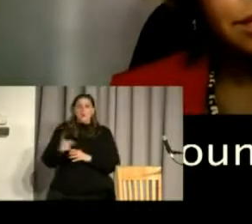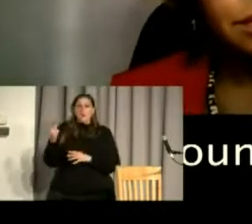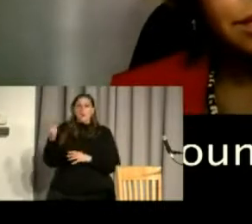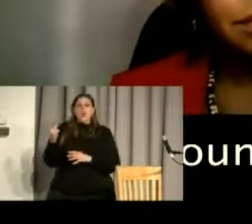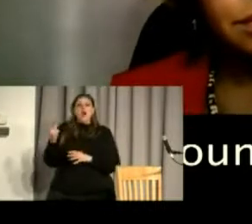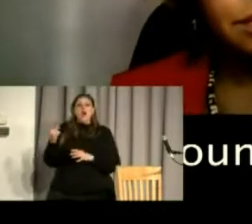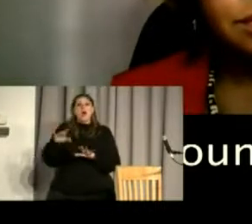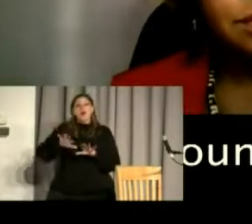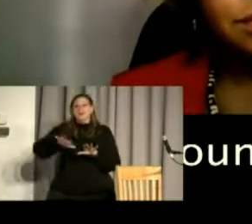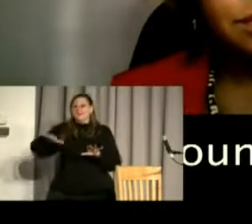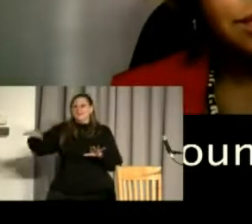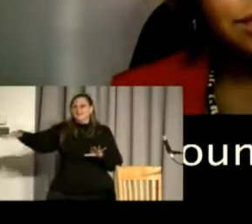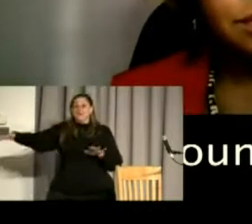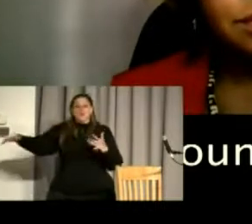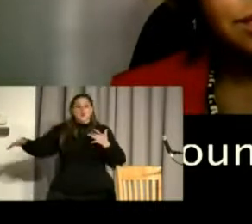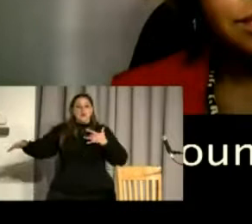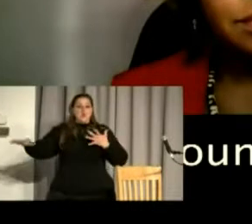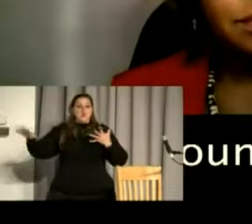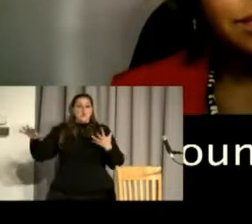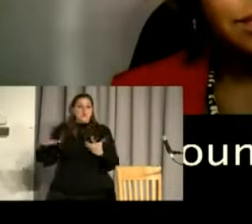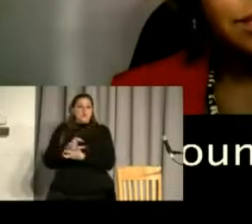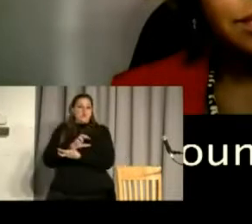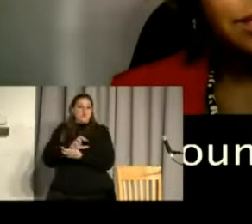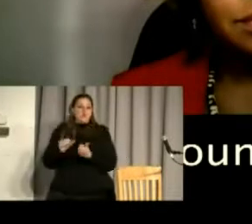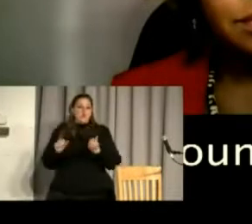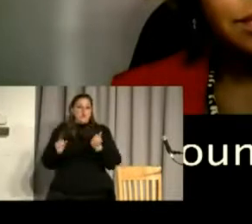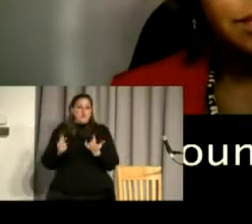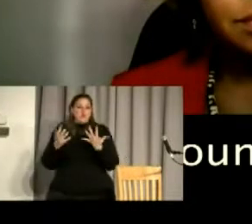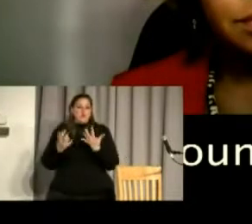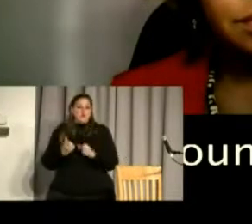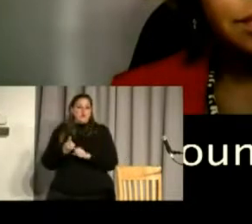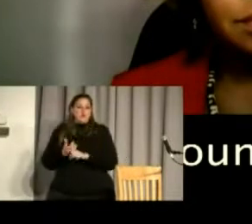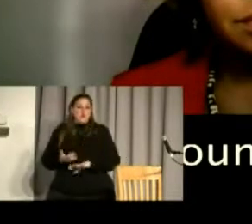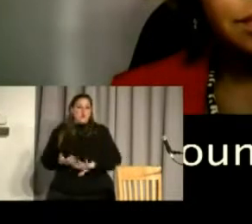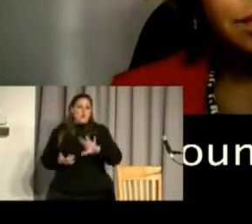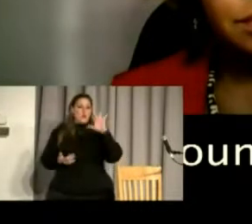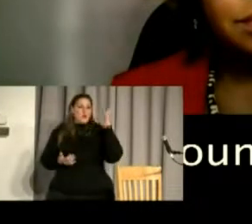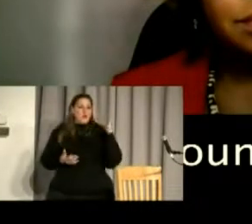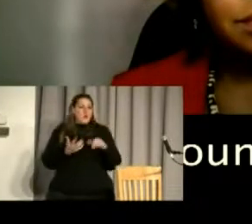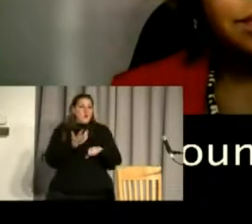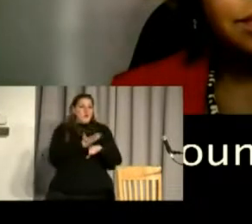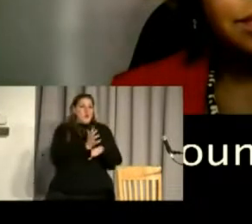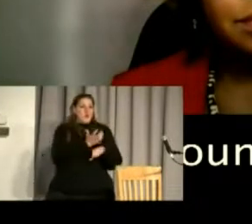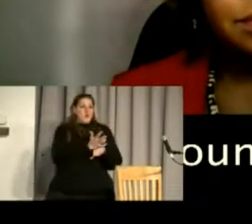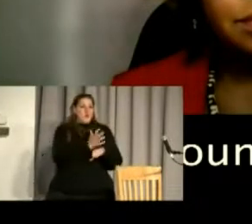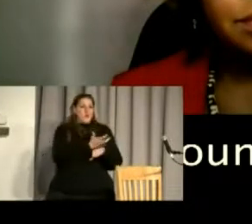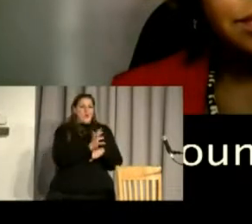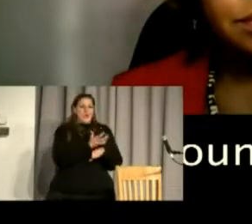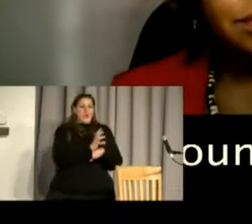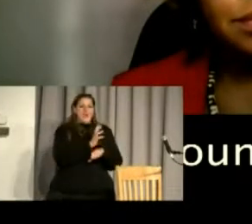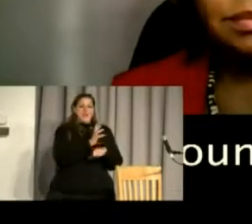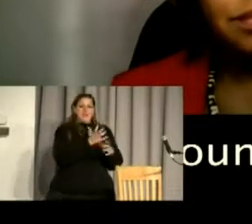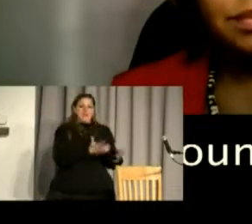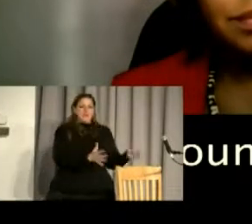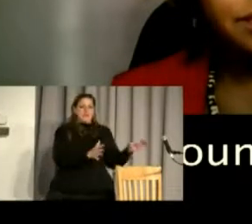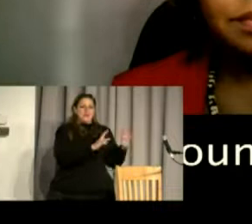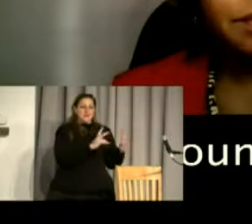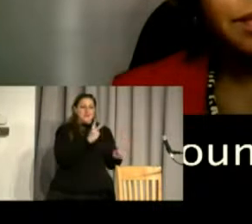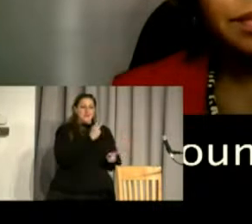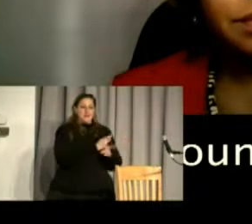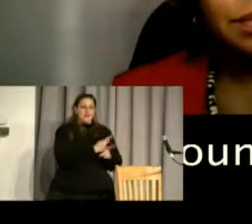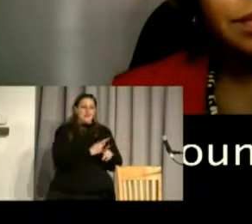cemetery had likely already been destroyed many years ago by a waste retention pond on the